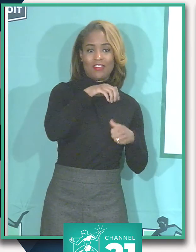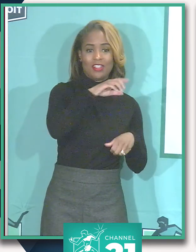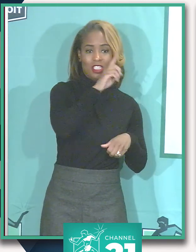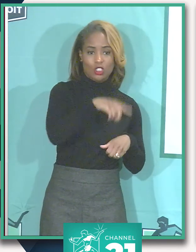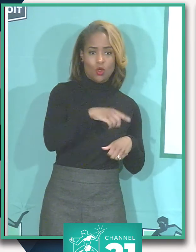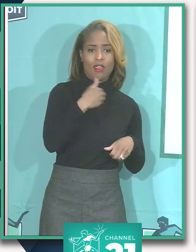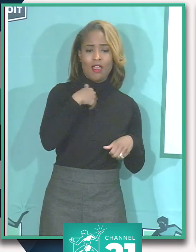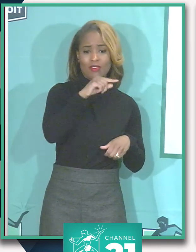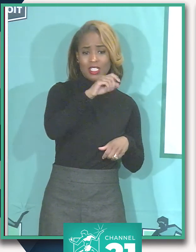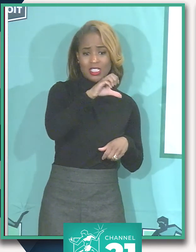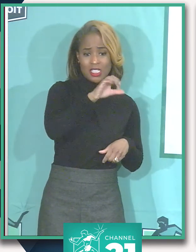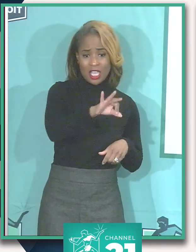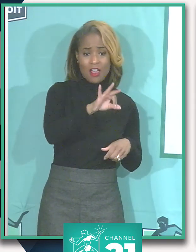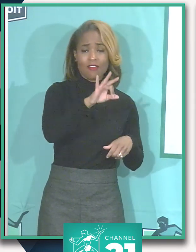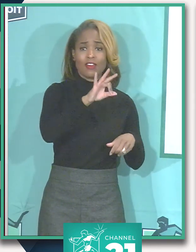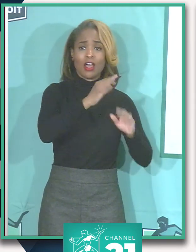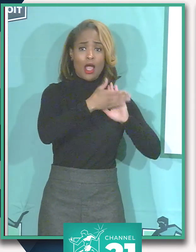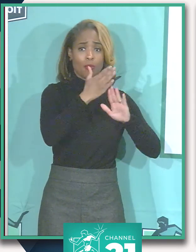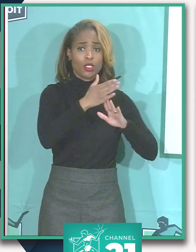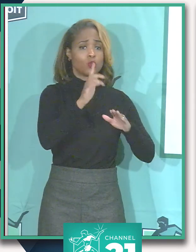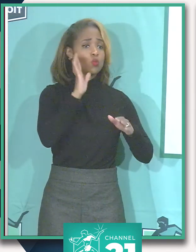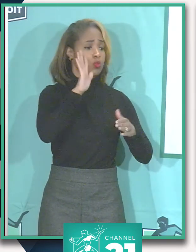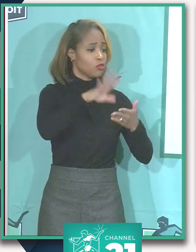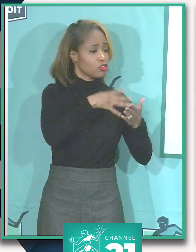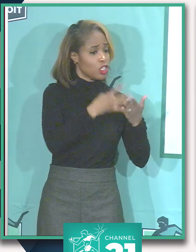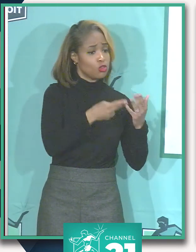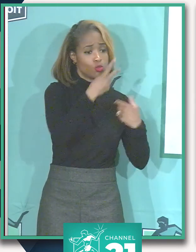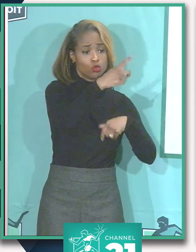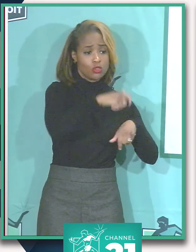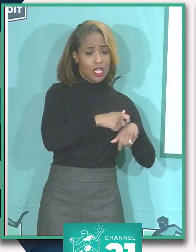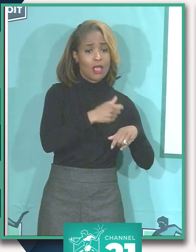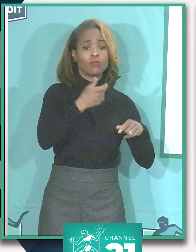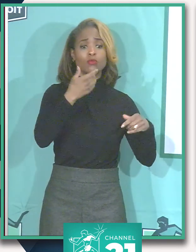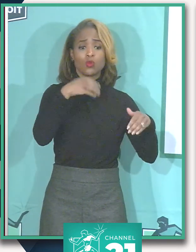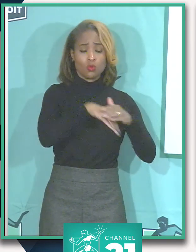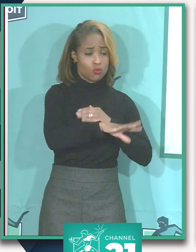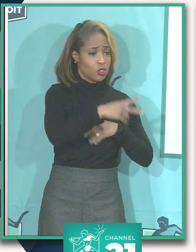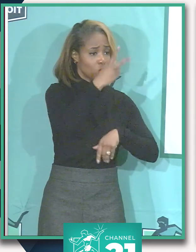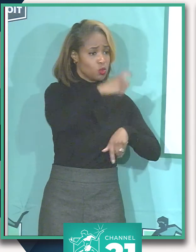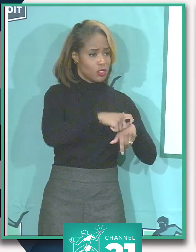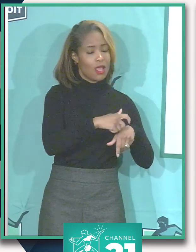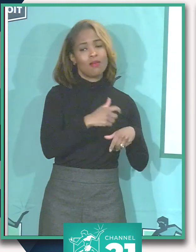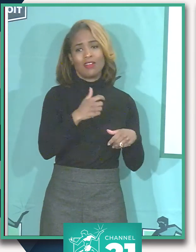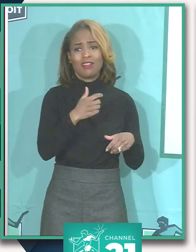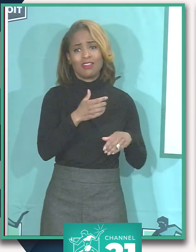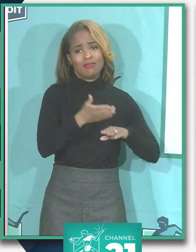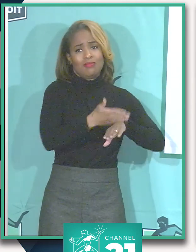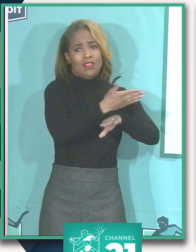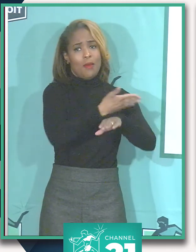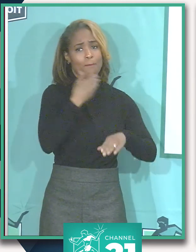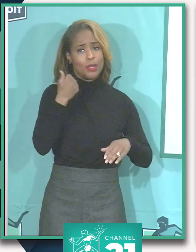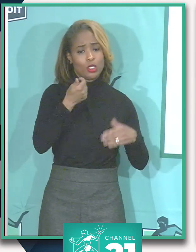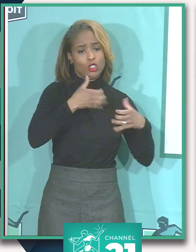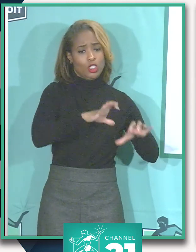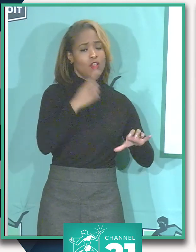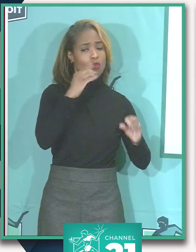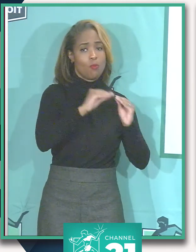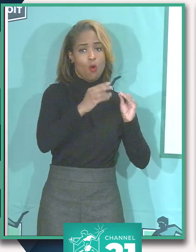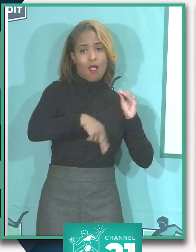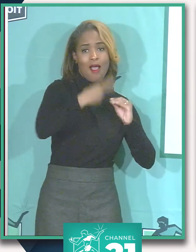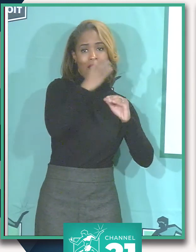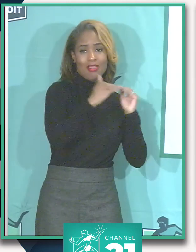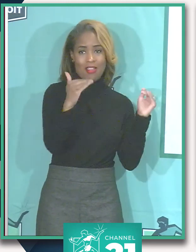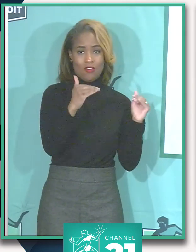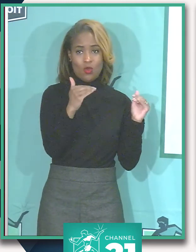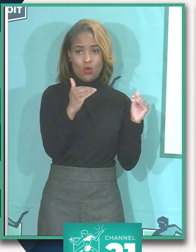that will schedule you twice and put you through twice, you're going to get a chance for the higher level of protection. The day